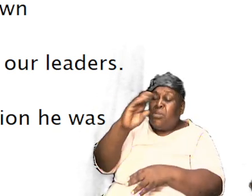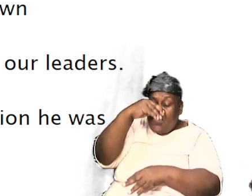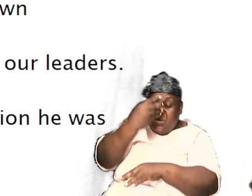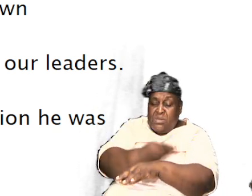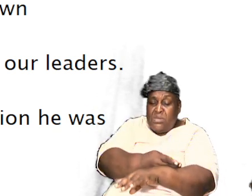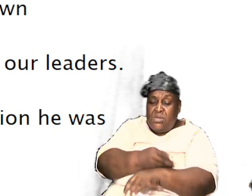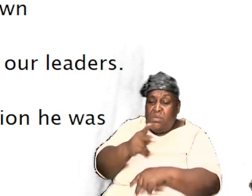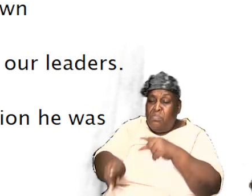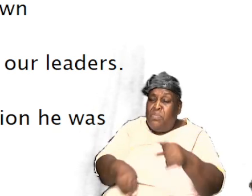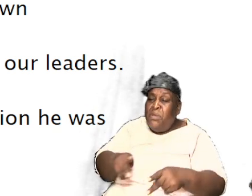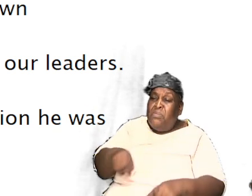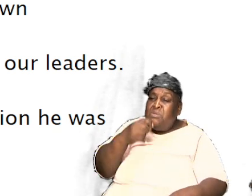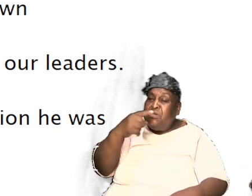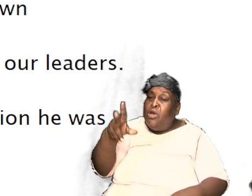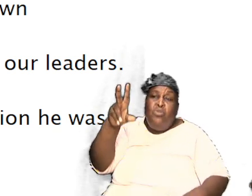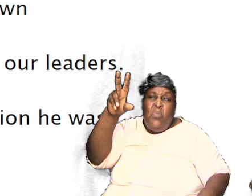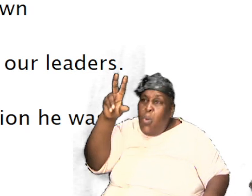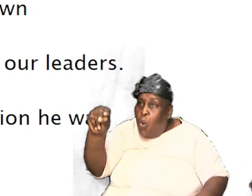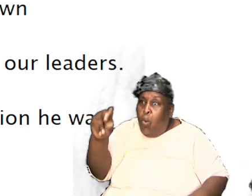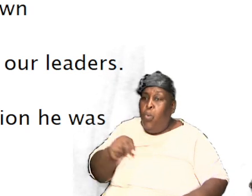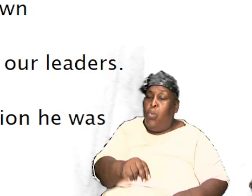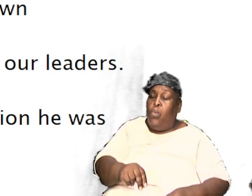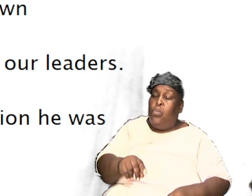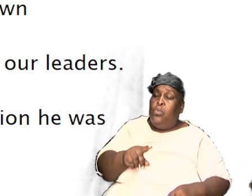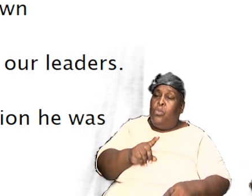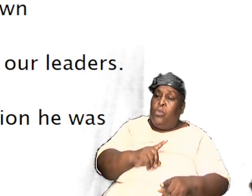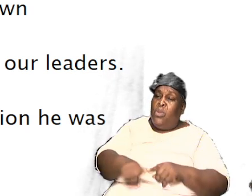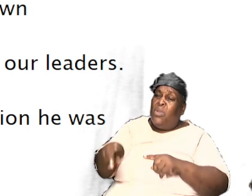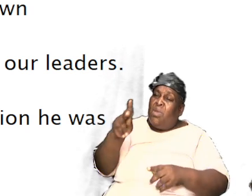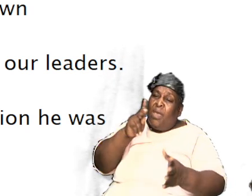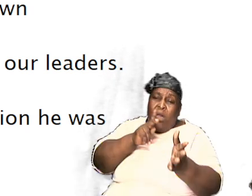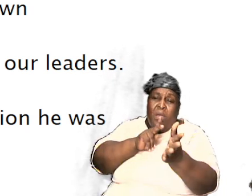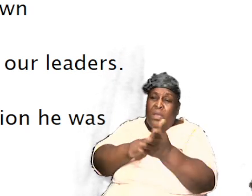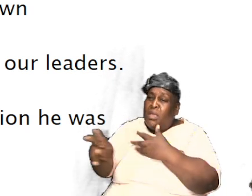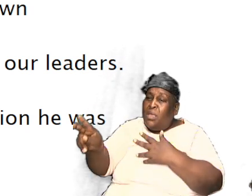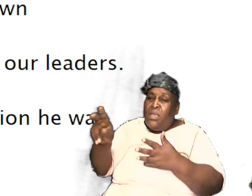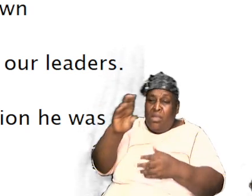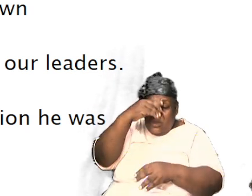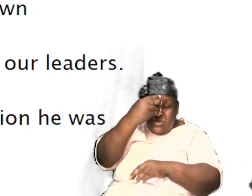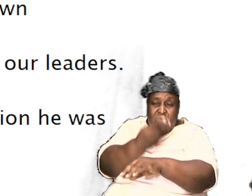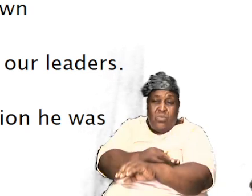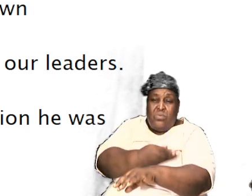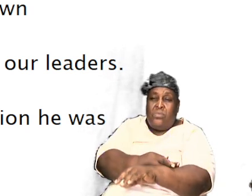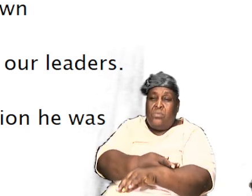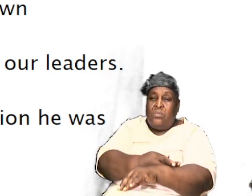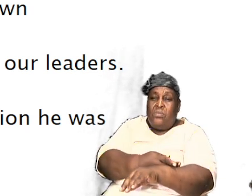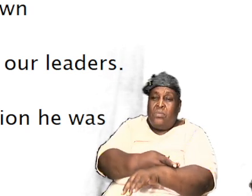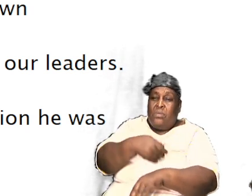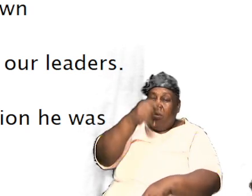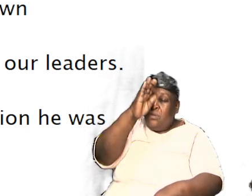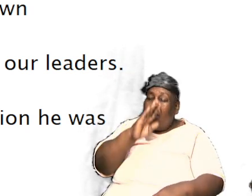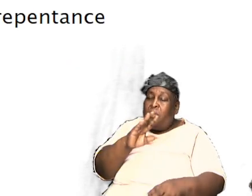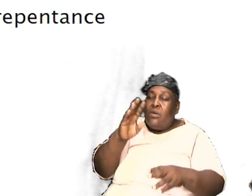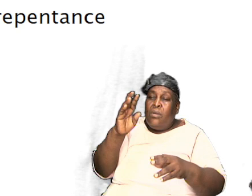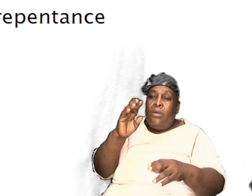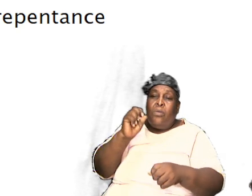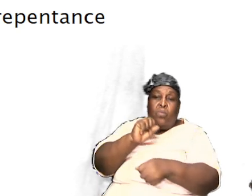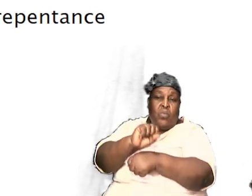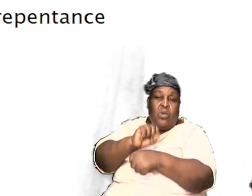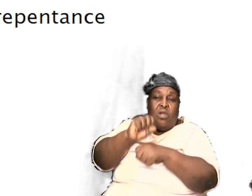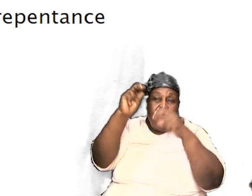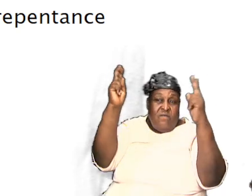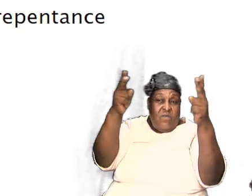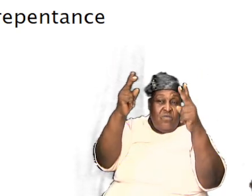let's not kill Jonathan. Because Jonathan, God will exist through Jonathan, and that's